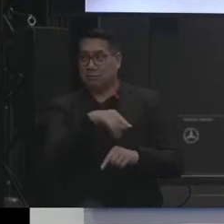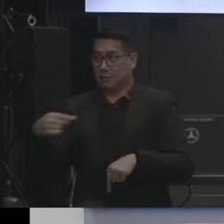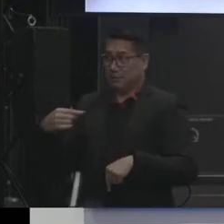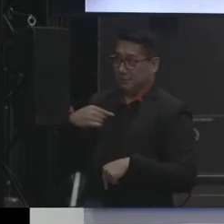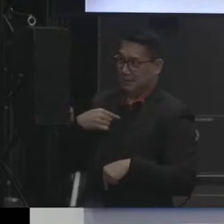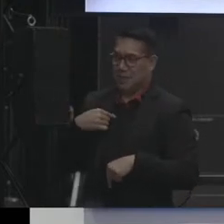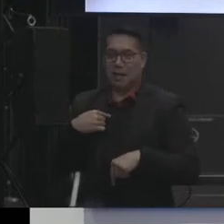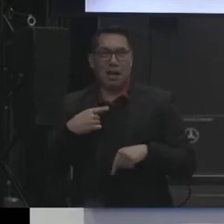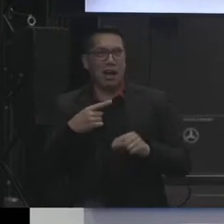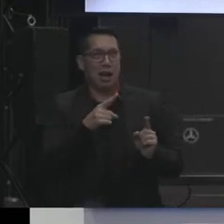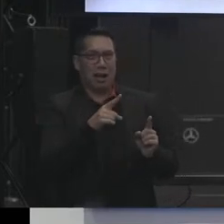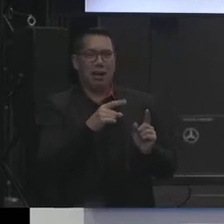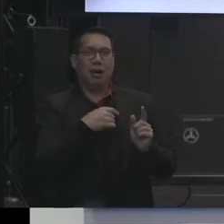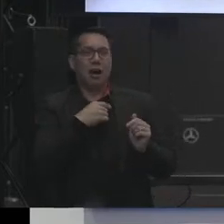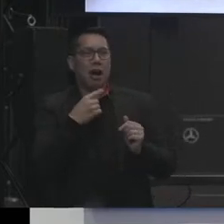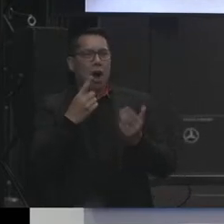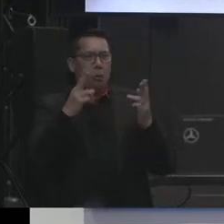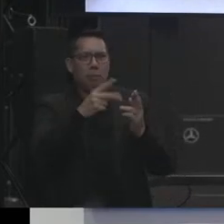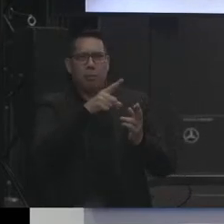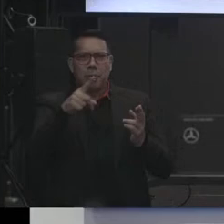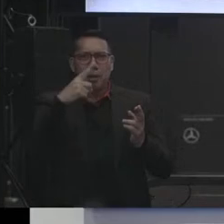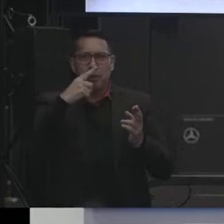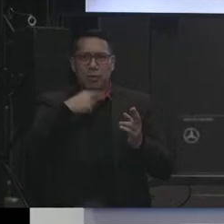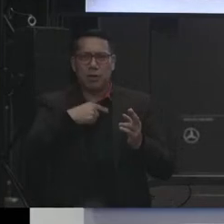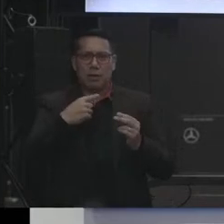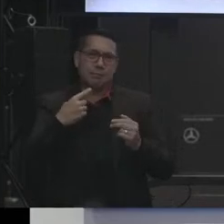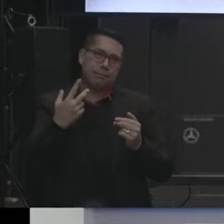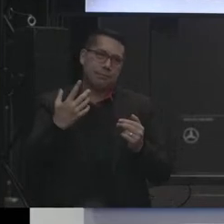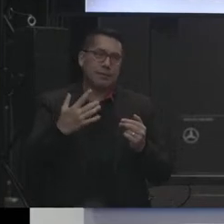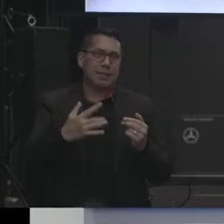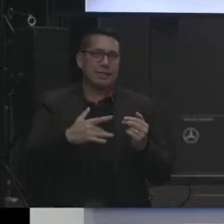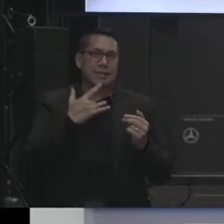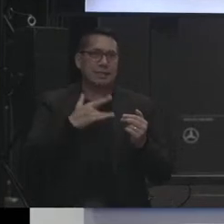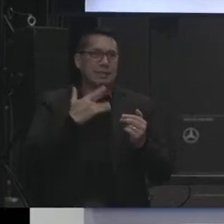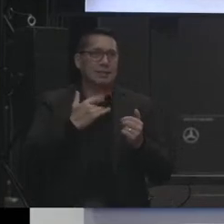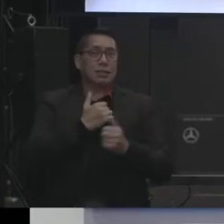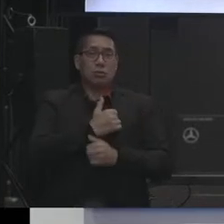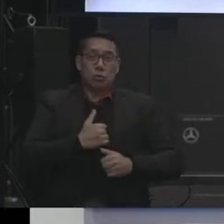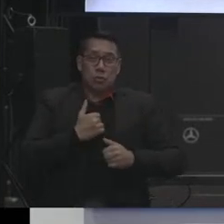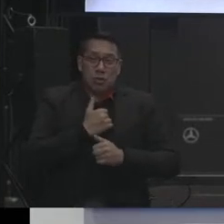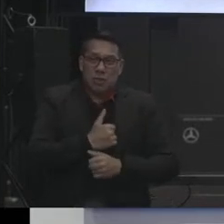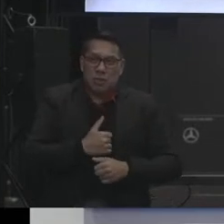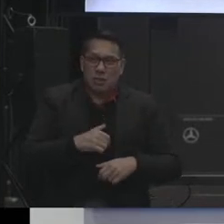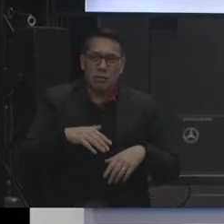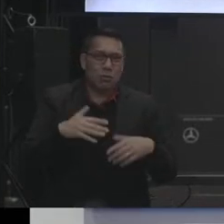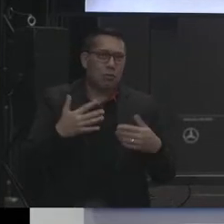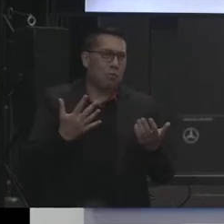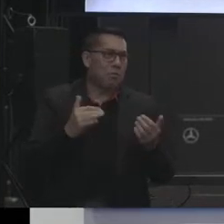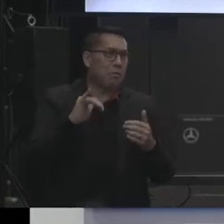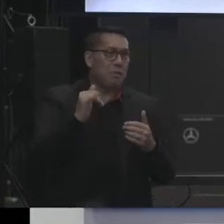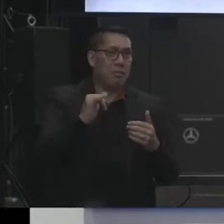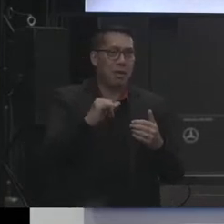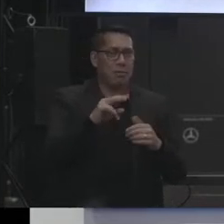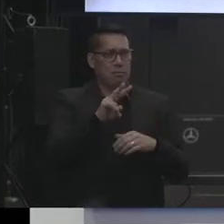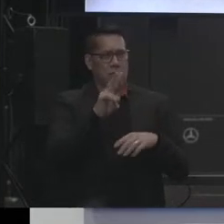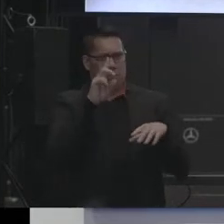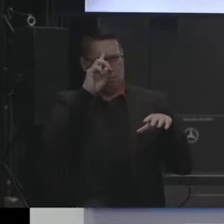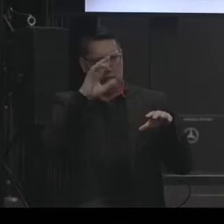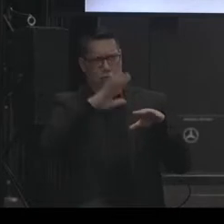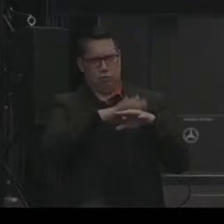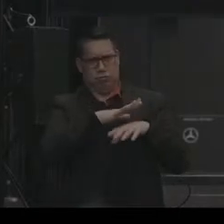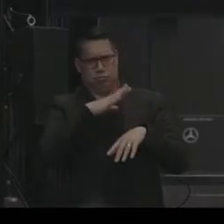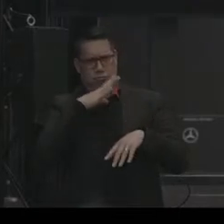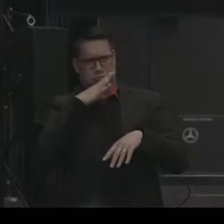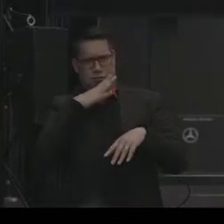But yeah, I hope that people can get some sort of sense of enjoyment from it, or maybe you're confused by it,